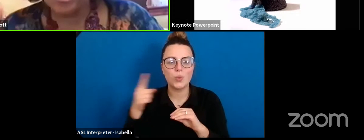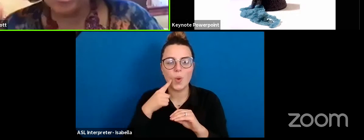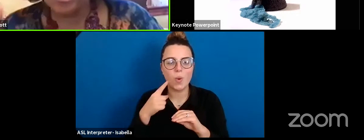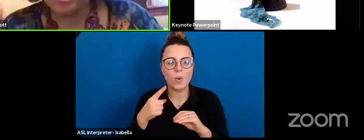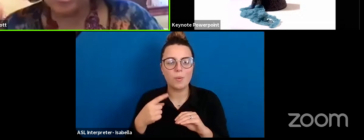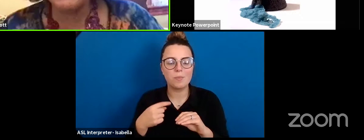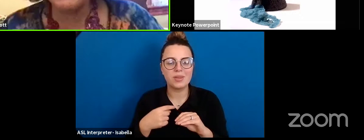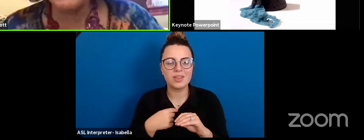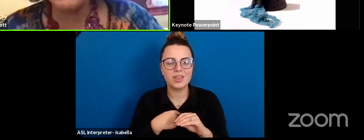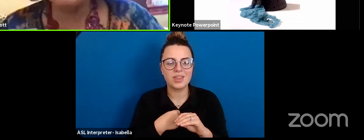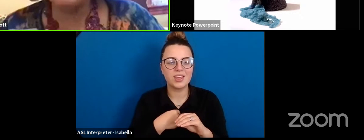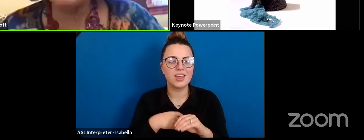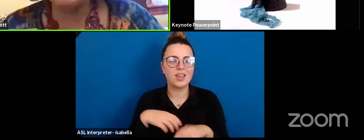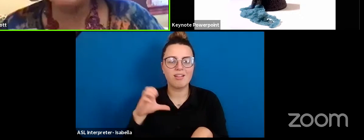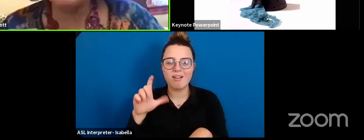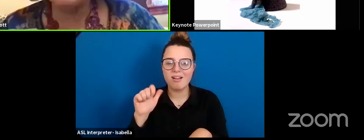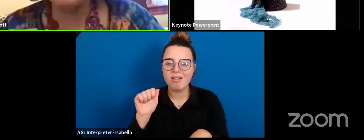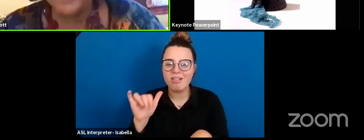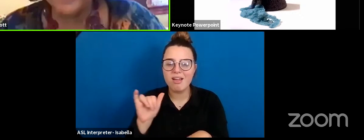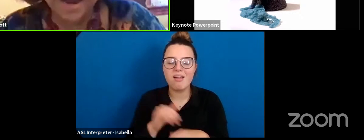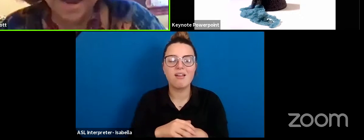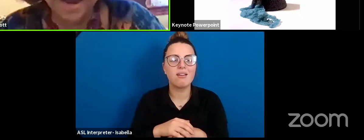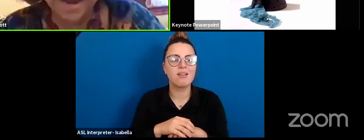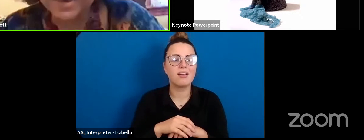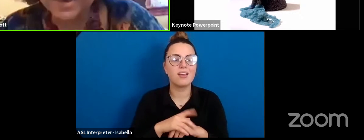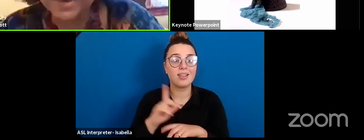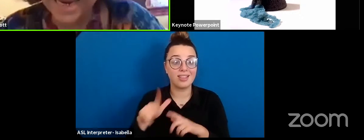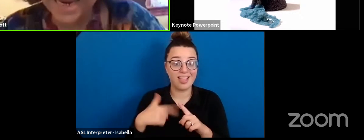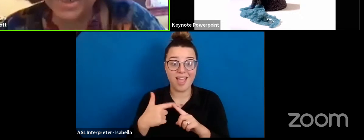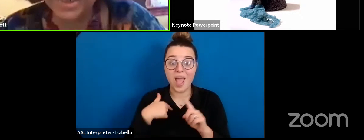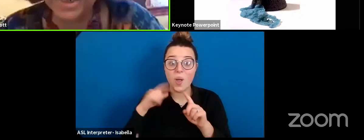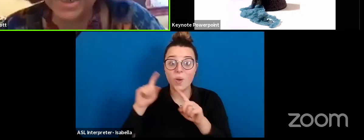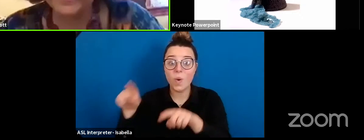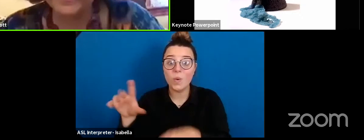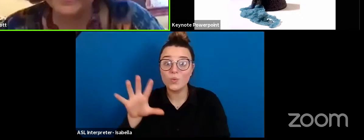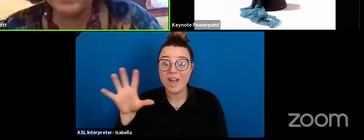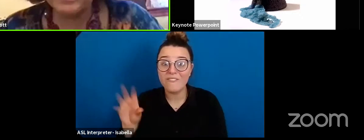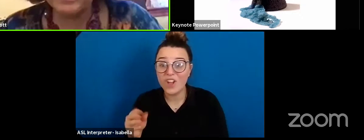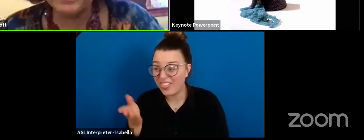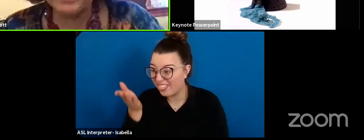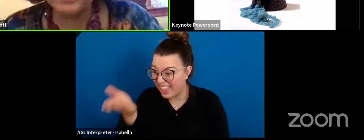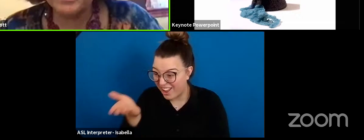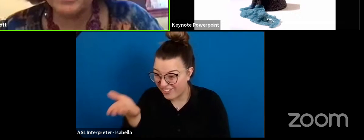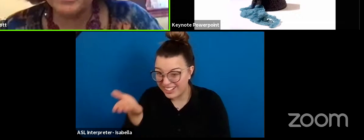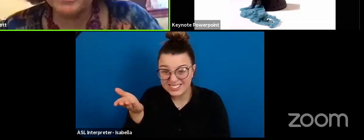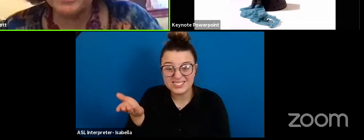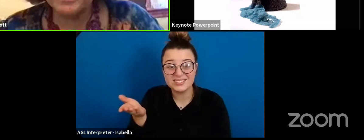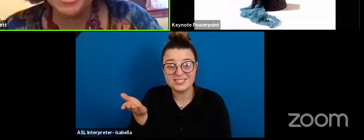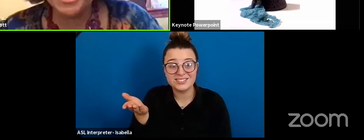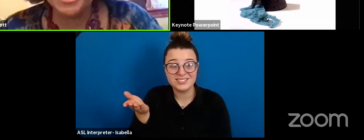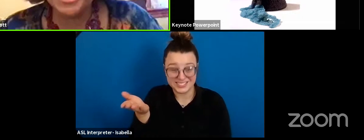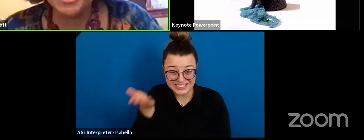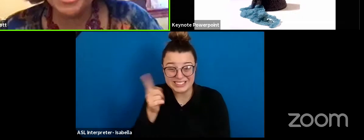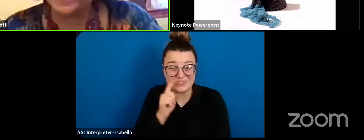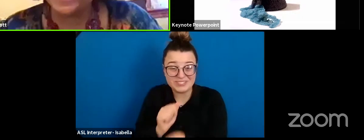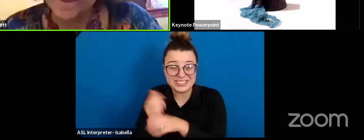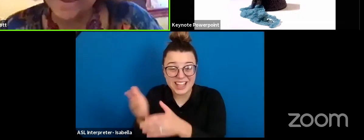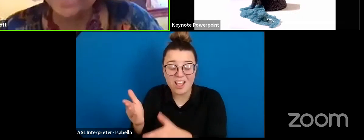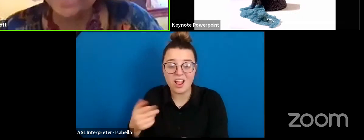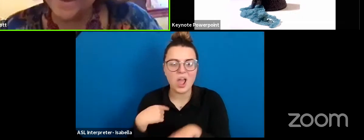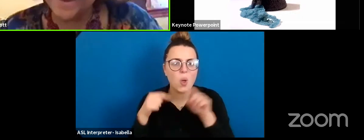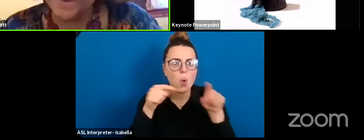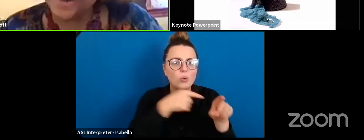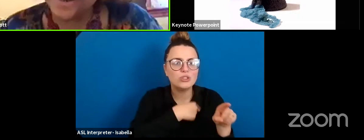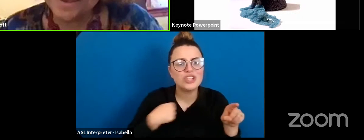carving things and the clay. And then I go to Africa and there it is. And I go to China,